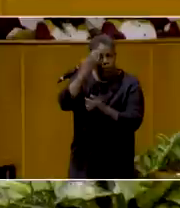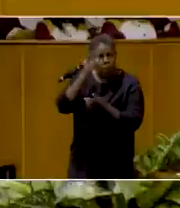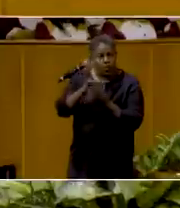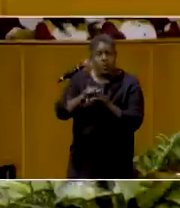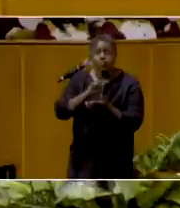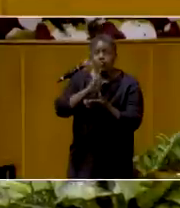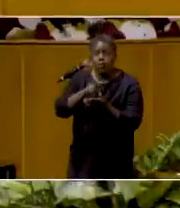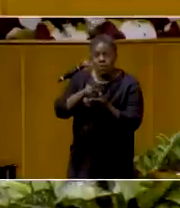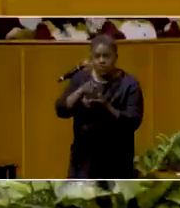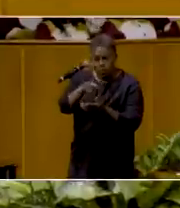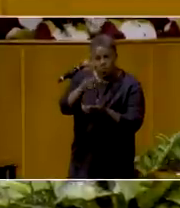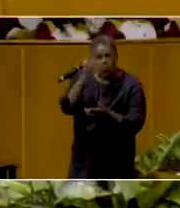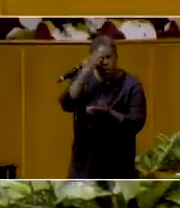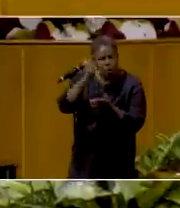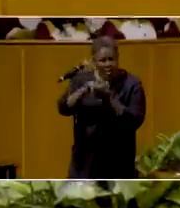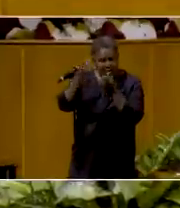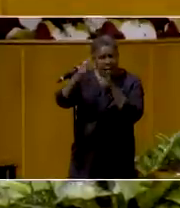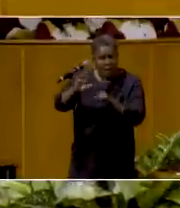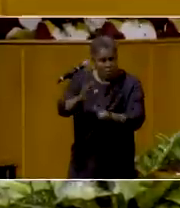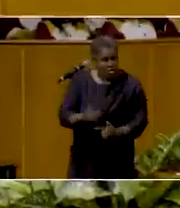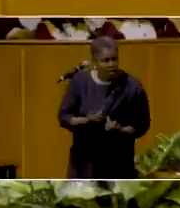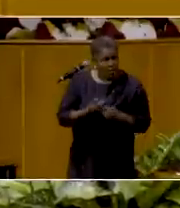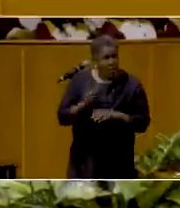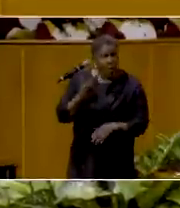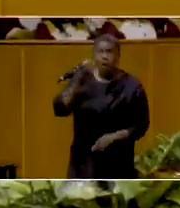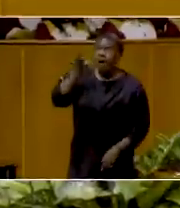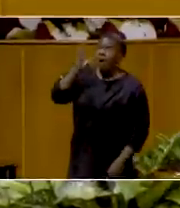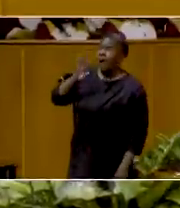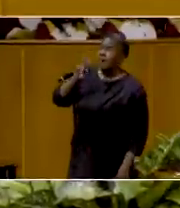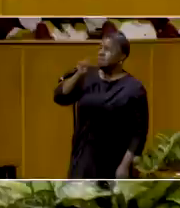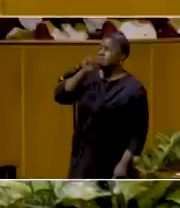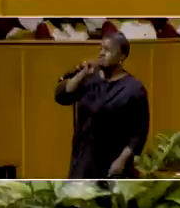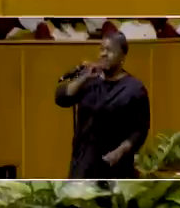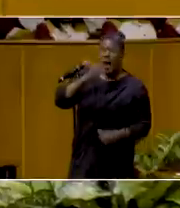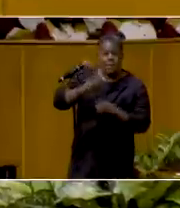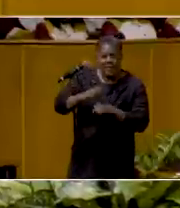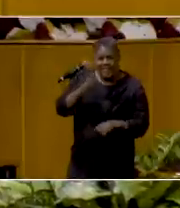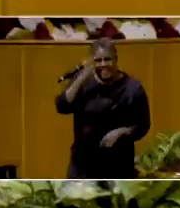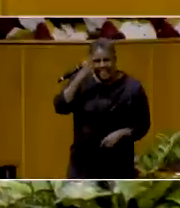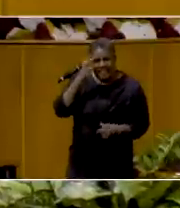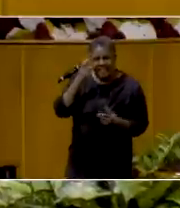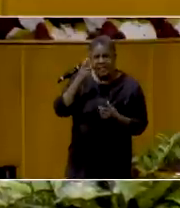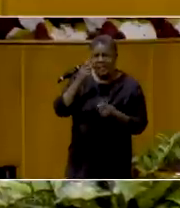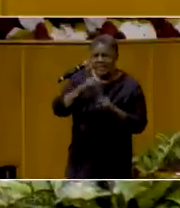that you've been in that place where God didn't make sense to you,